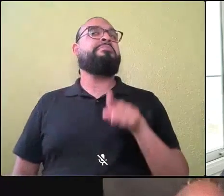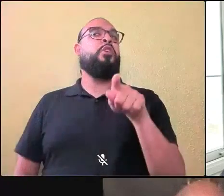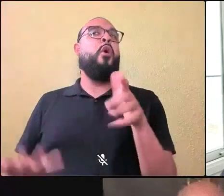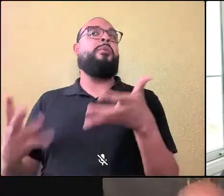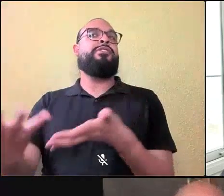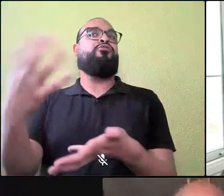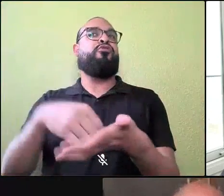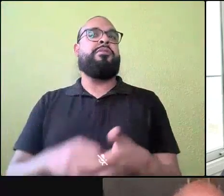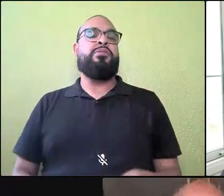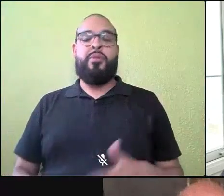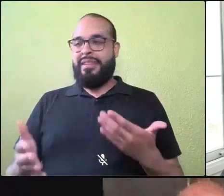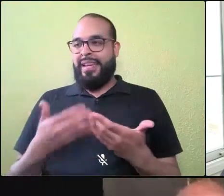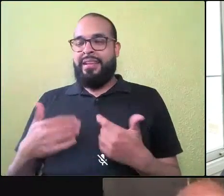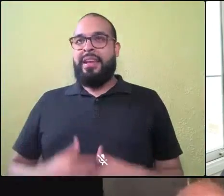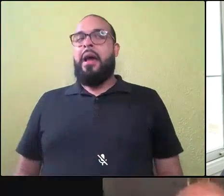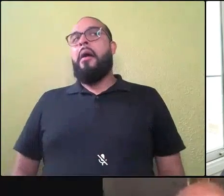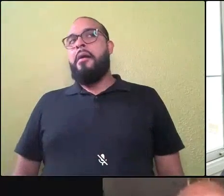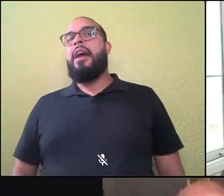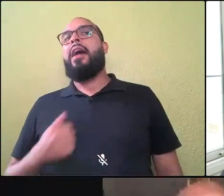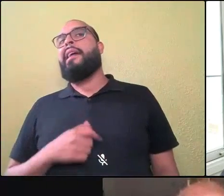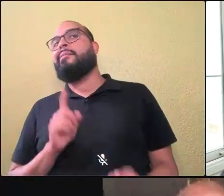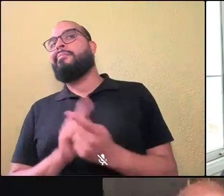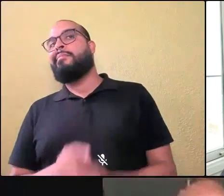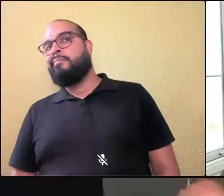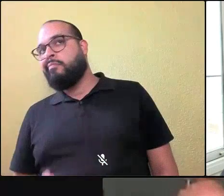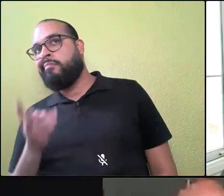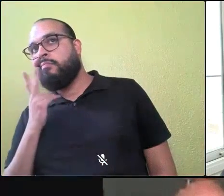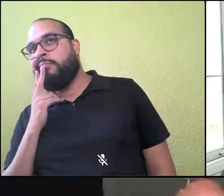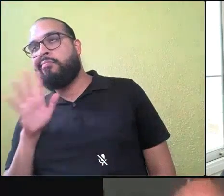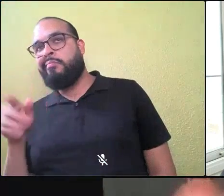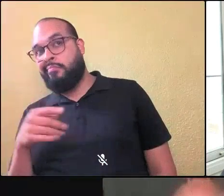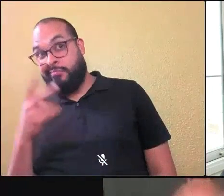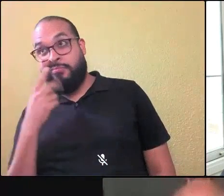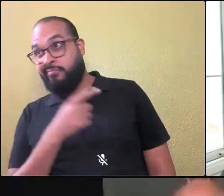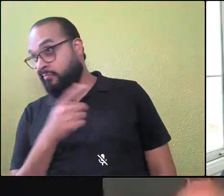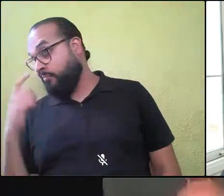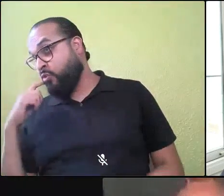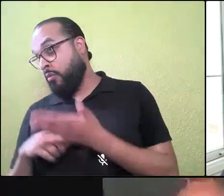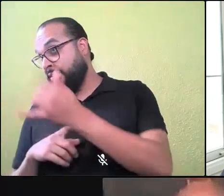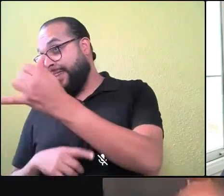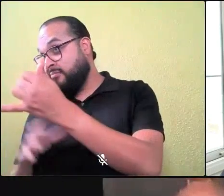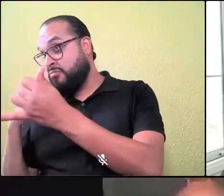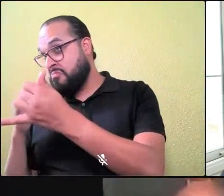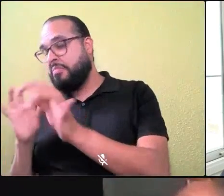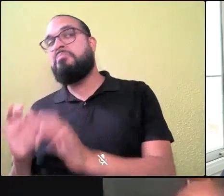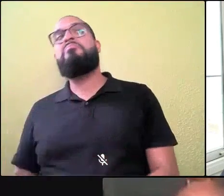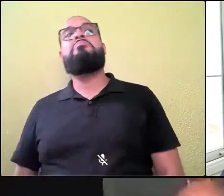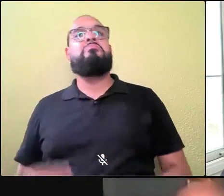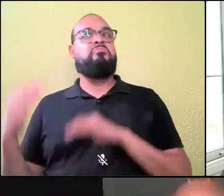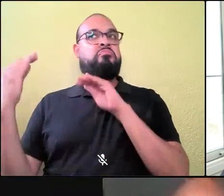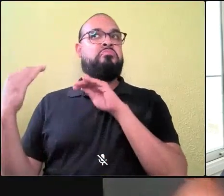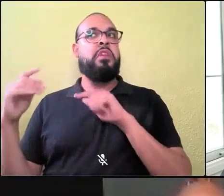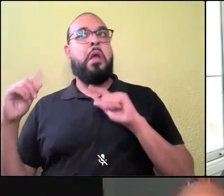a straight skin on what they were seeing in the room. And we've seen that, and I try to create that and cultivate that for others,